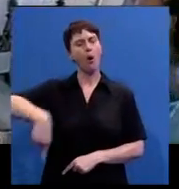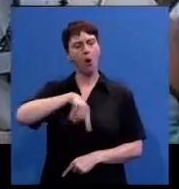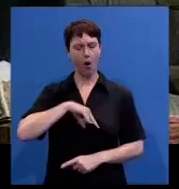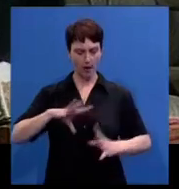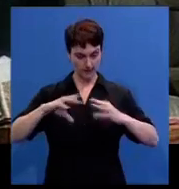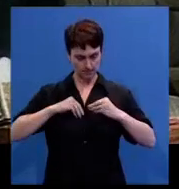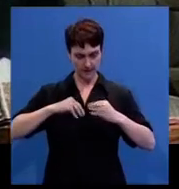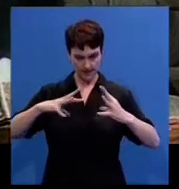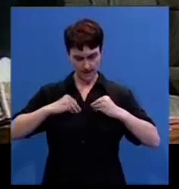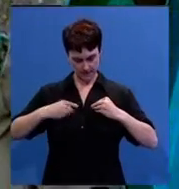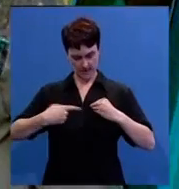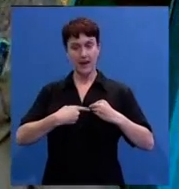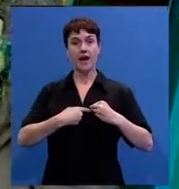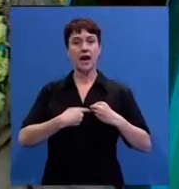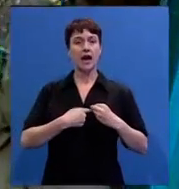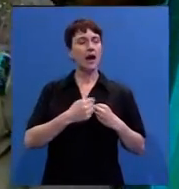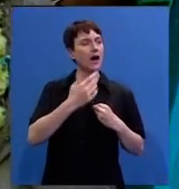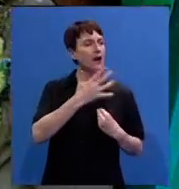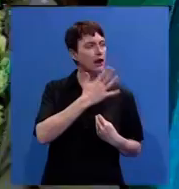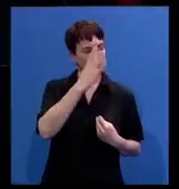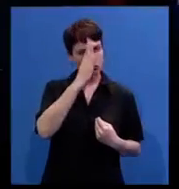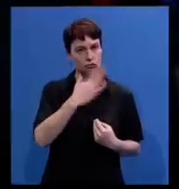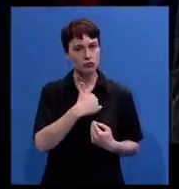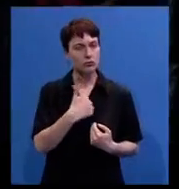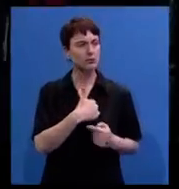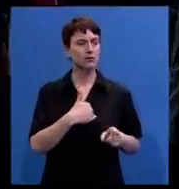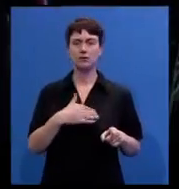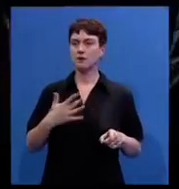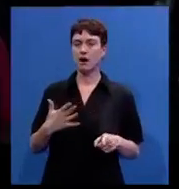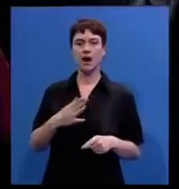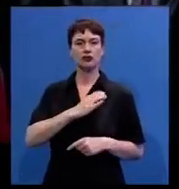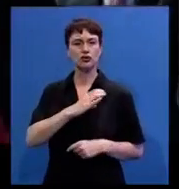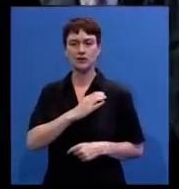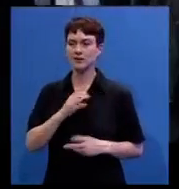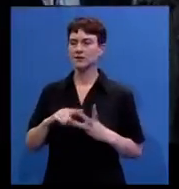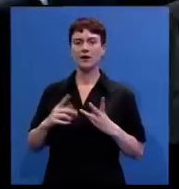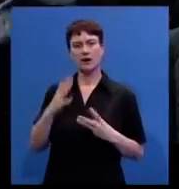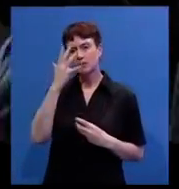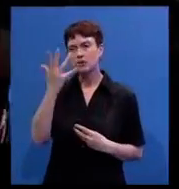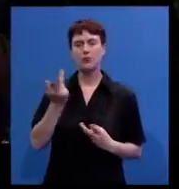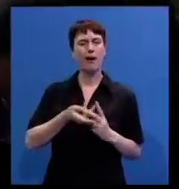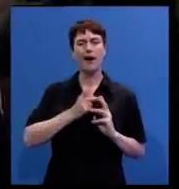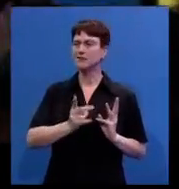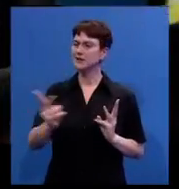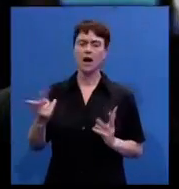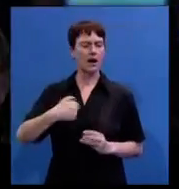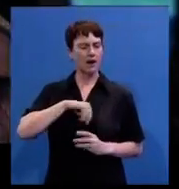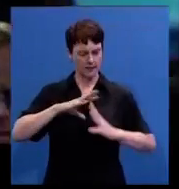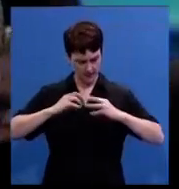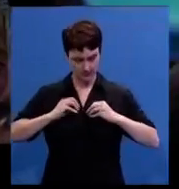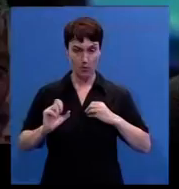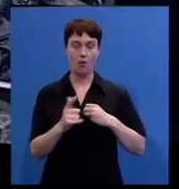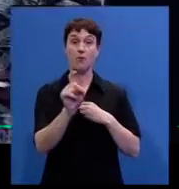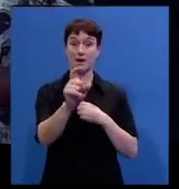is one thing that the world must actually follow, adhere to, and lead by example. And unfortunately,